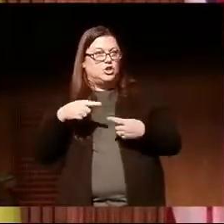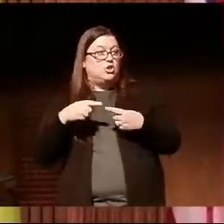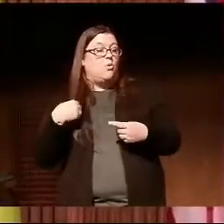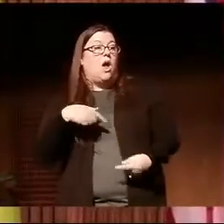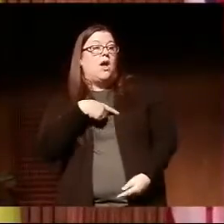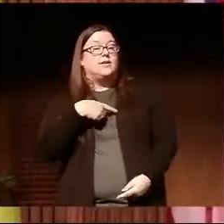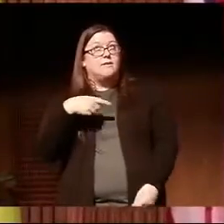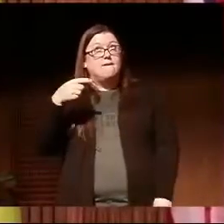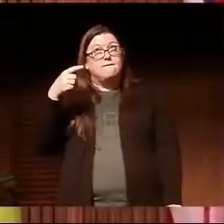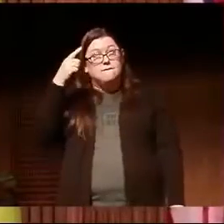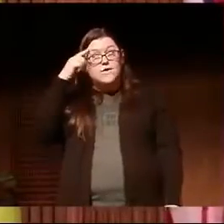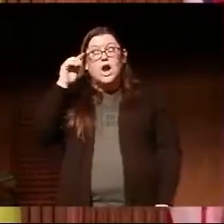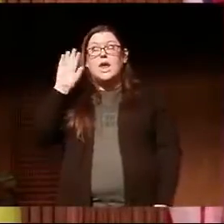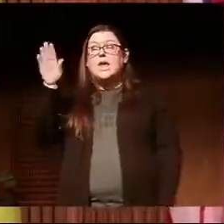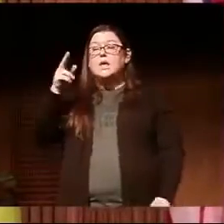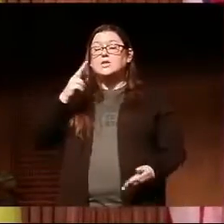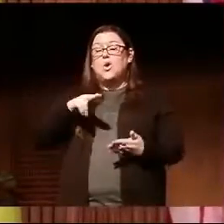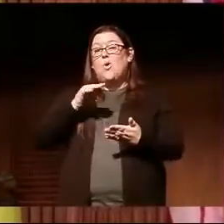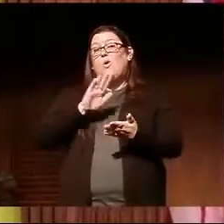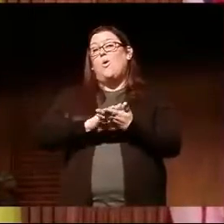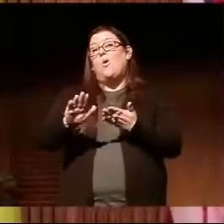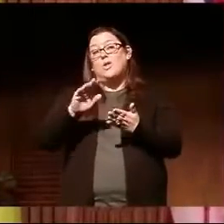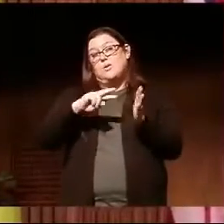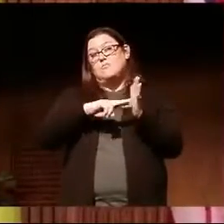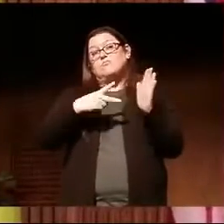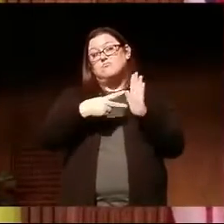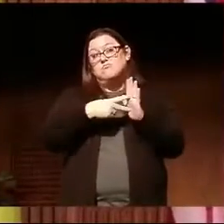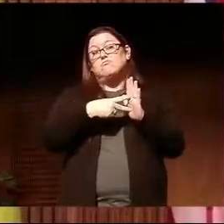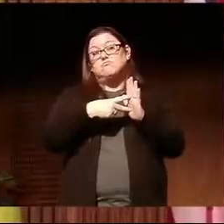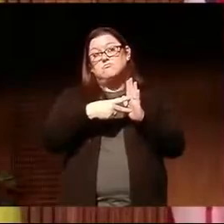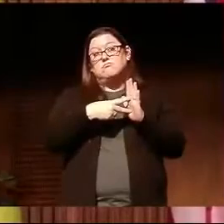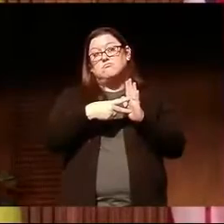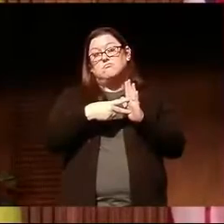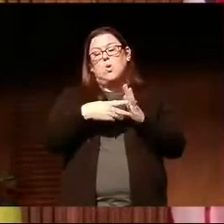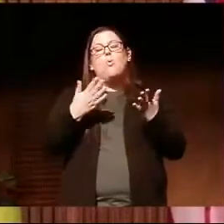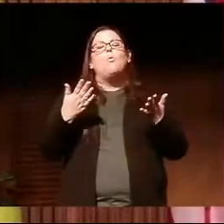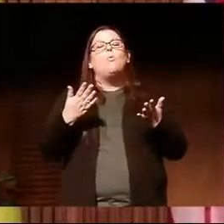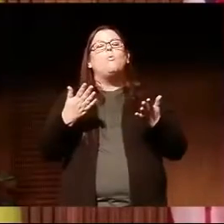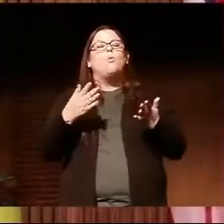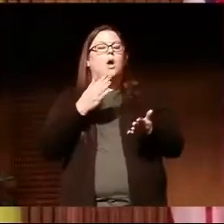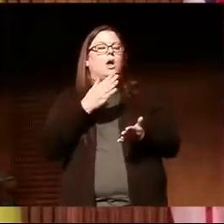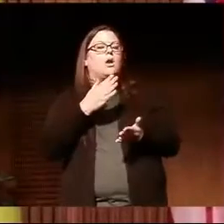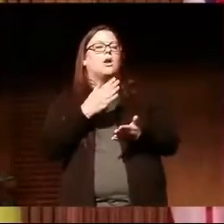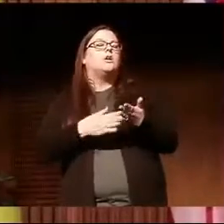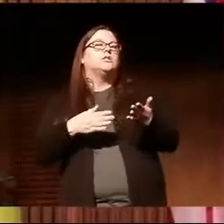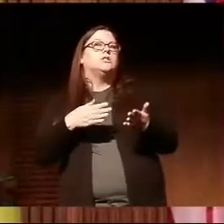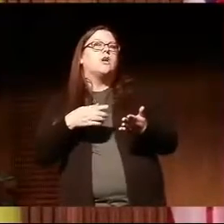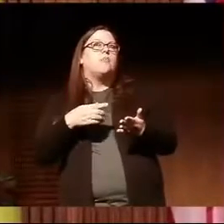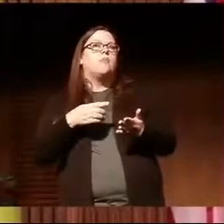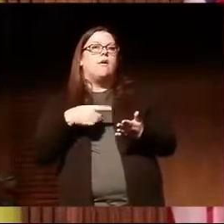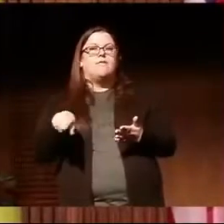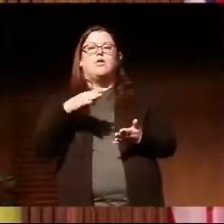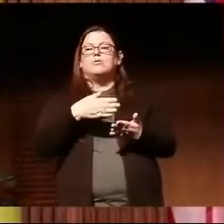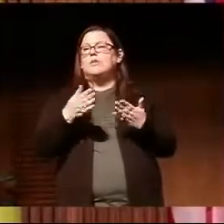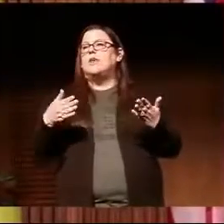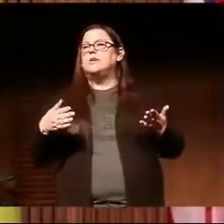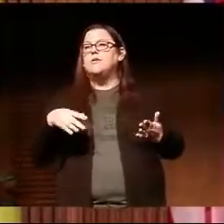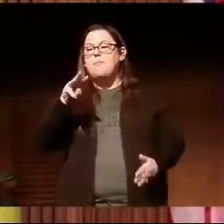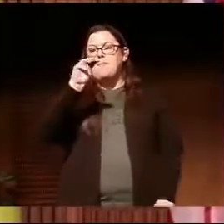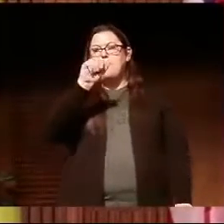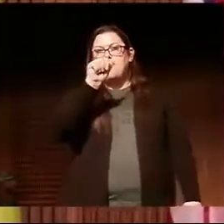purposes. What are some of the trials that we face? Well, here in Mark chapter 5, verses 21 to